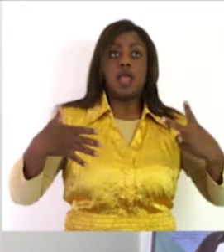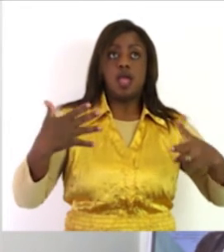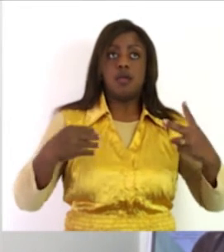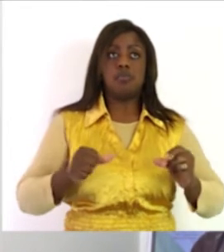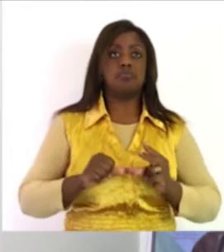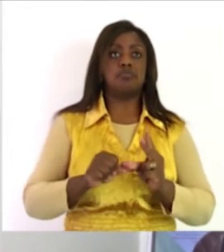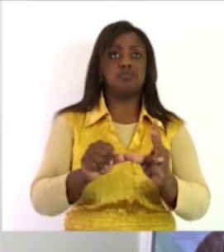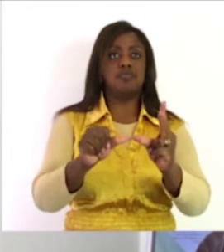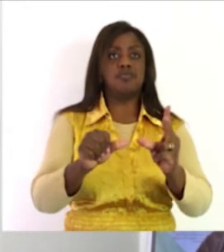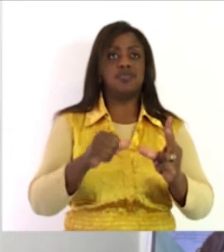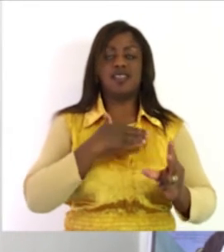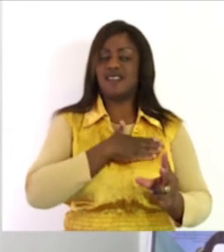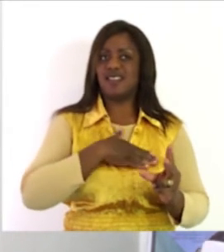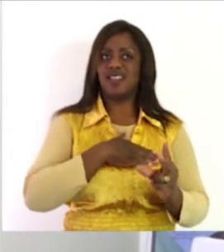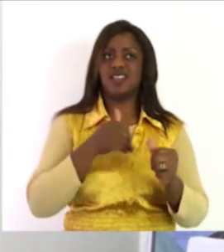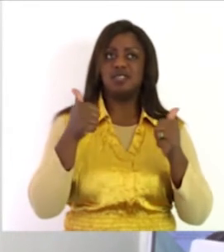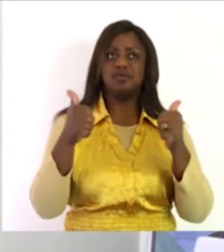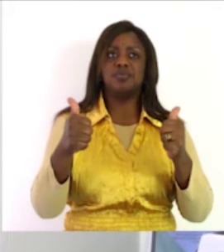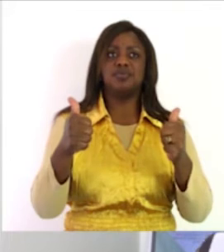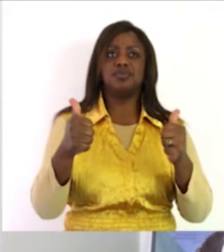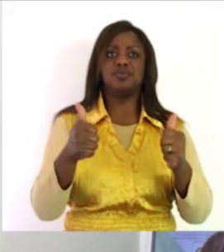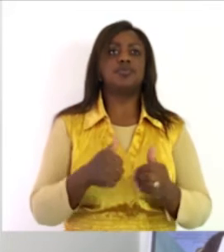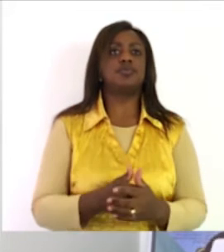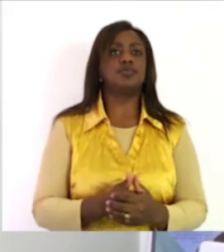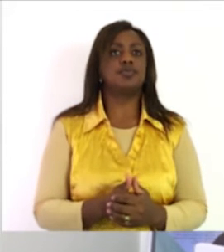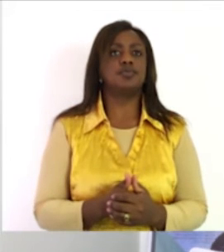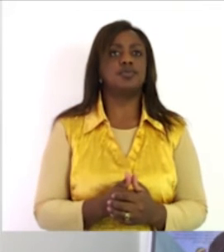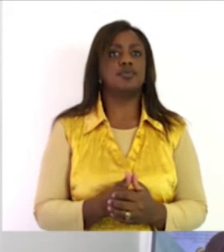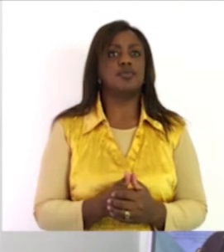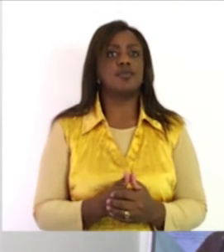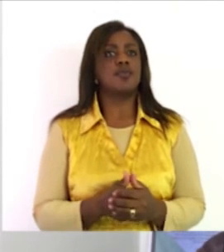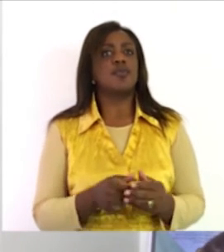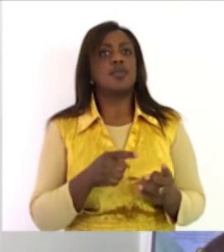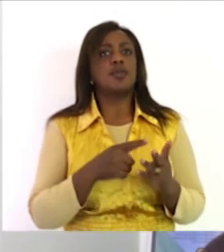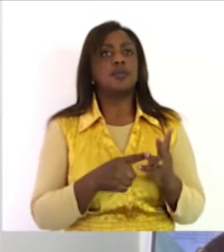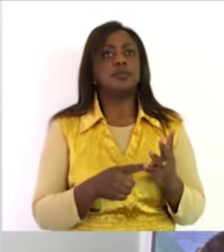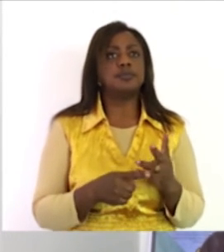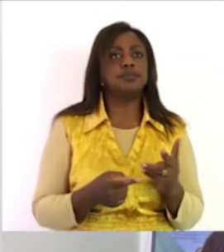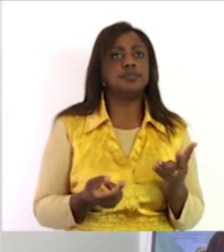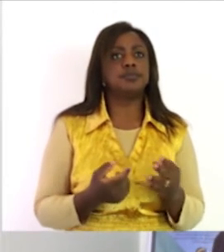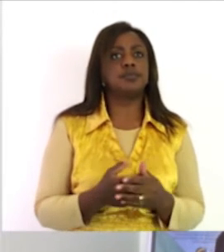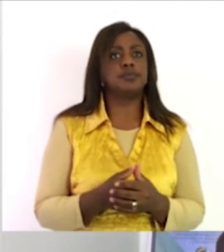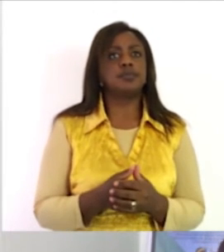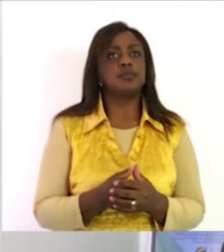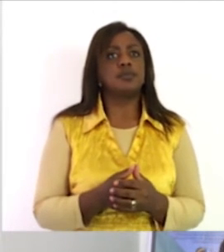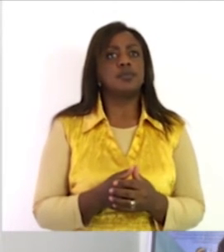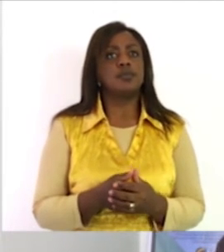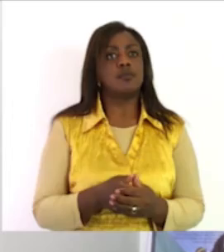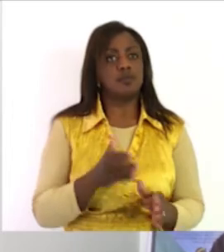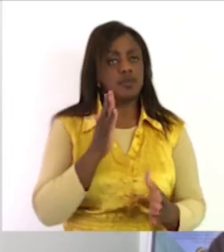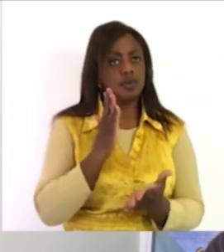You feel better. If it says mood, then it means that you actually feel better. And then